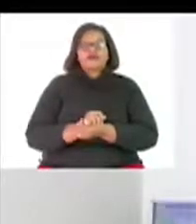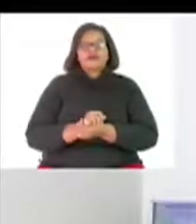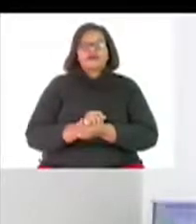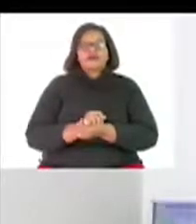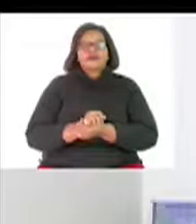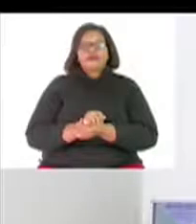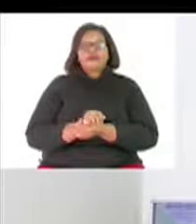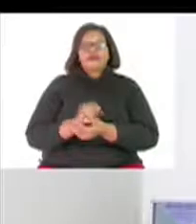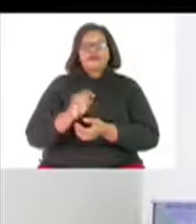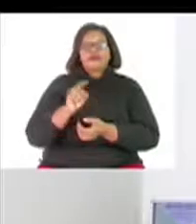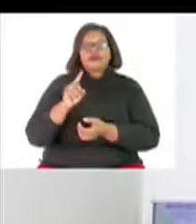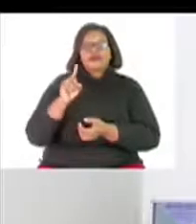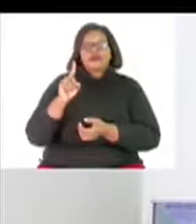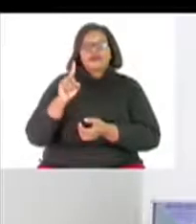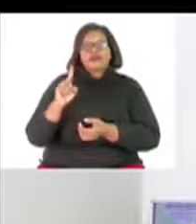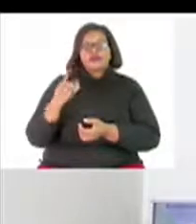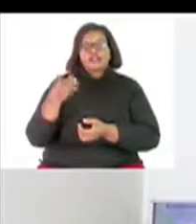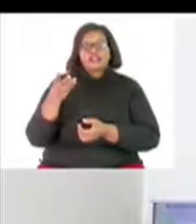12,